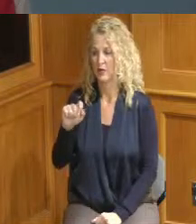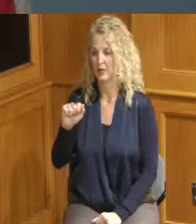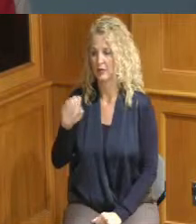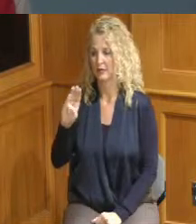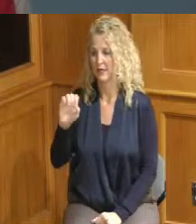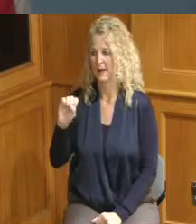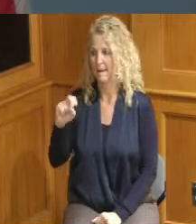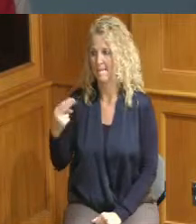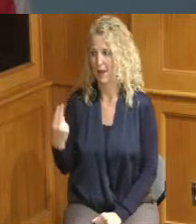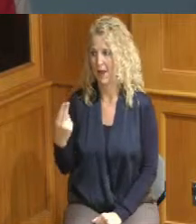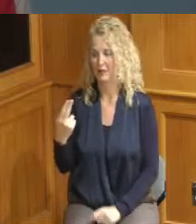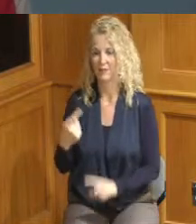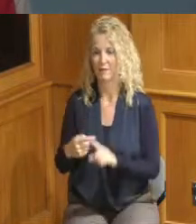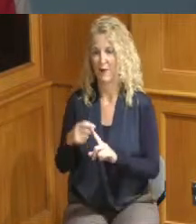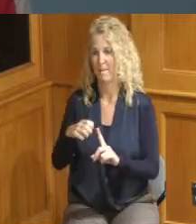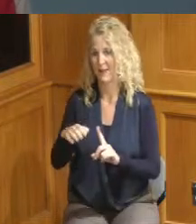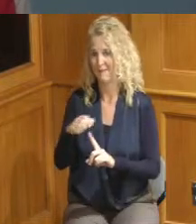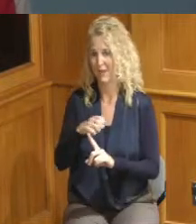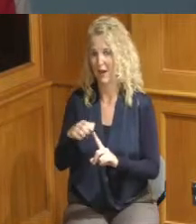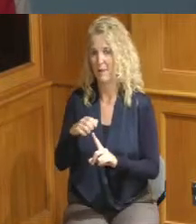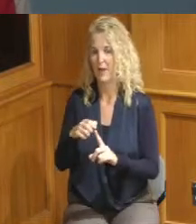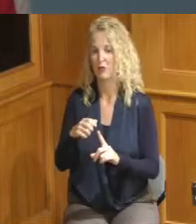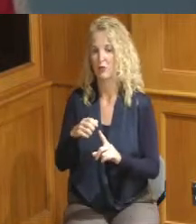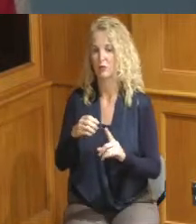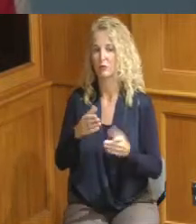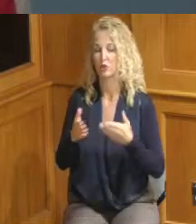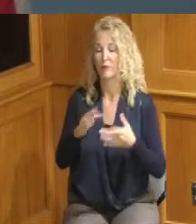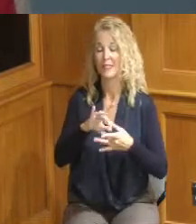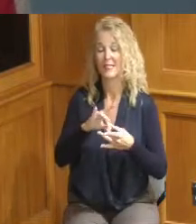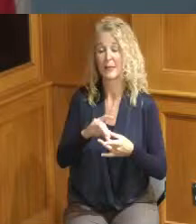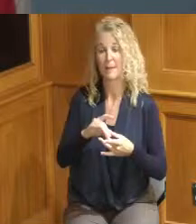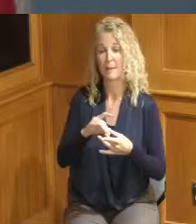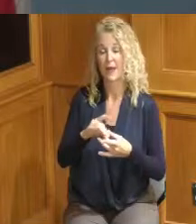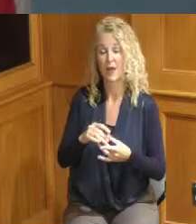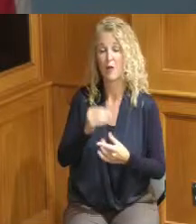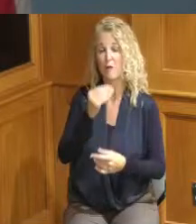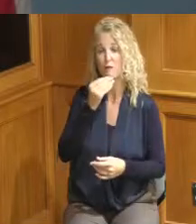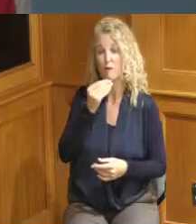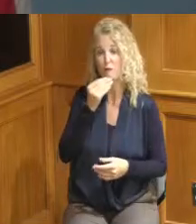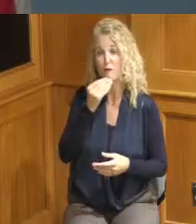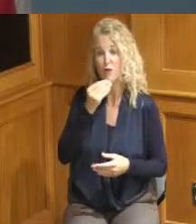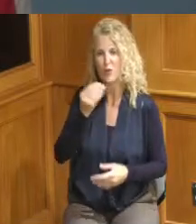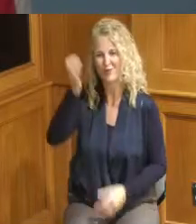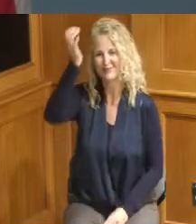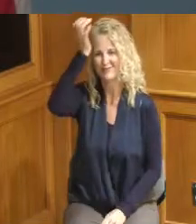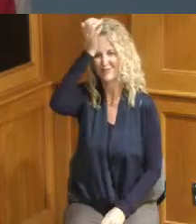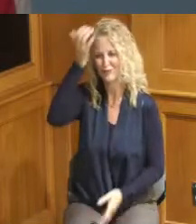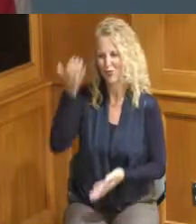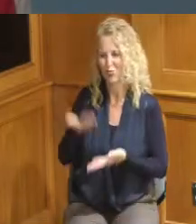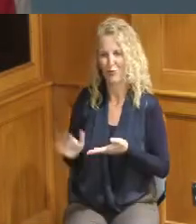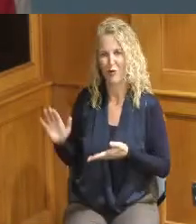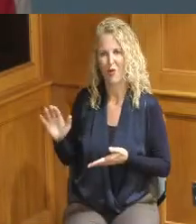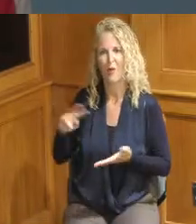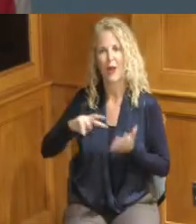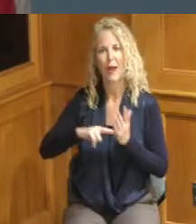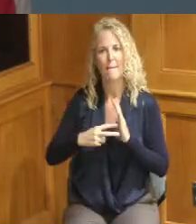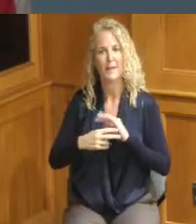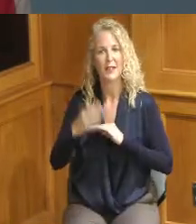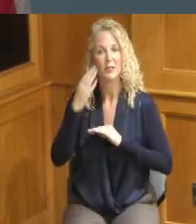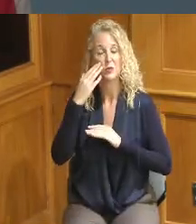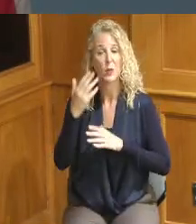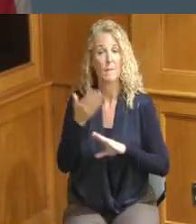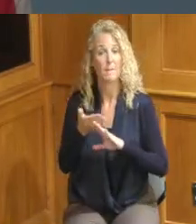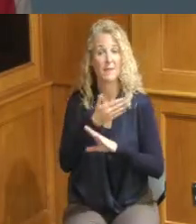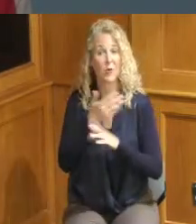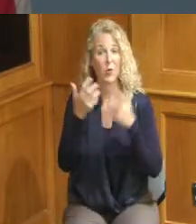department as it relates to food waste. And specifically, my focus has been, before the Bengals started